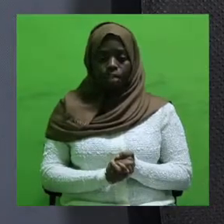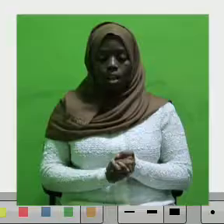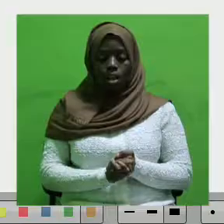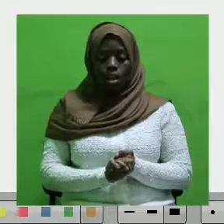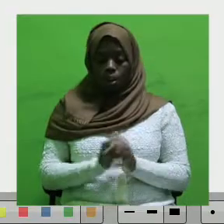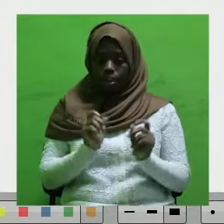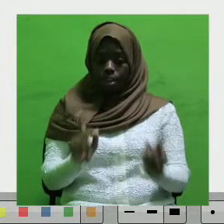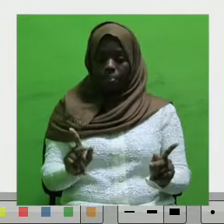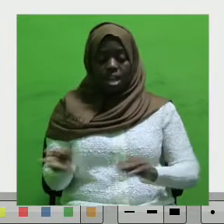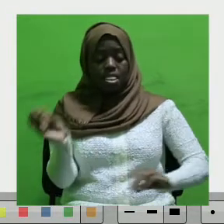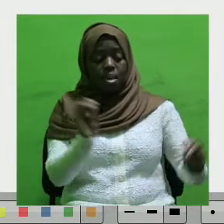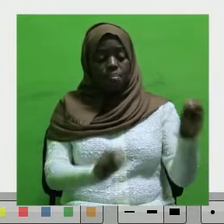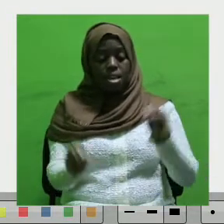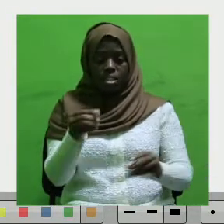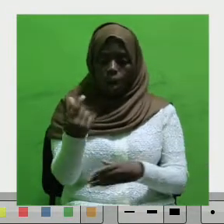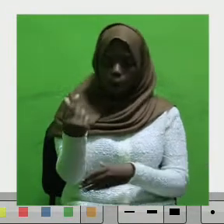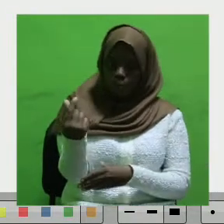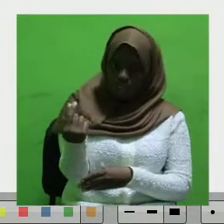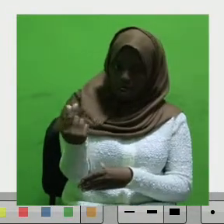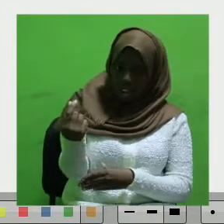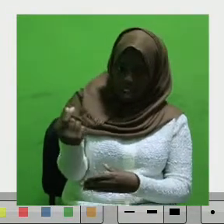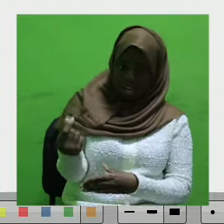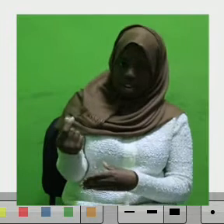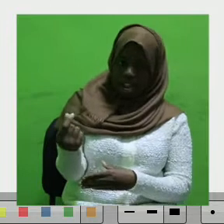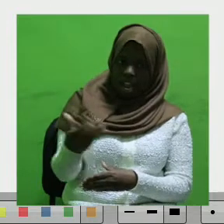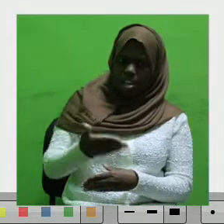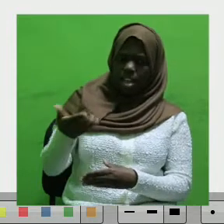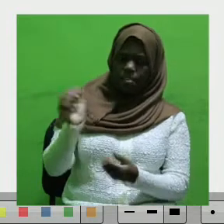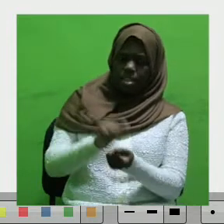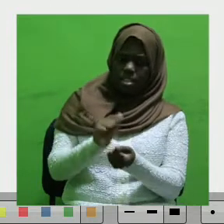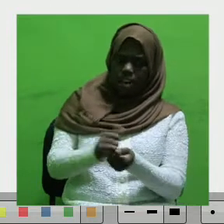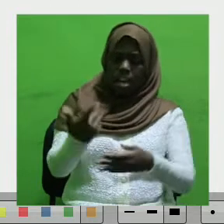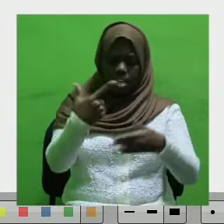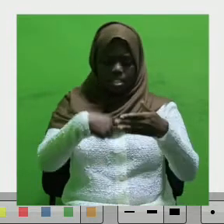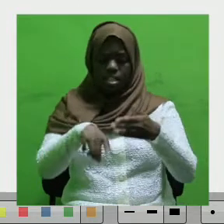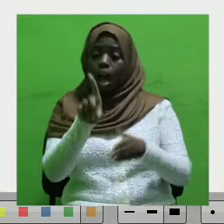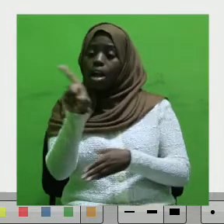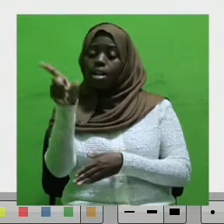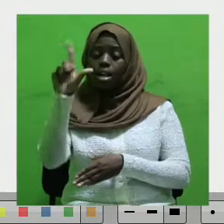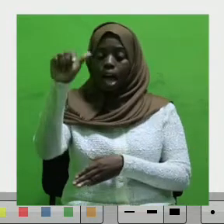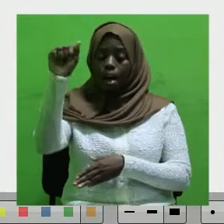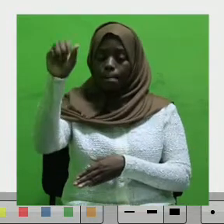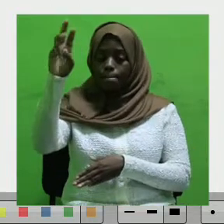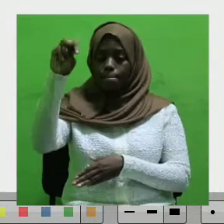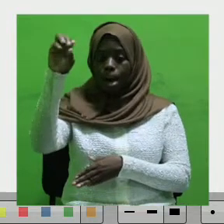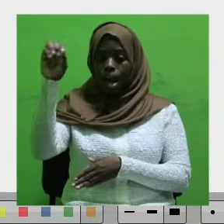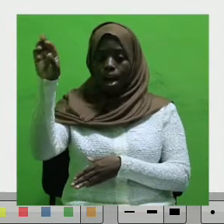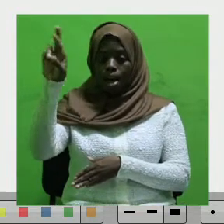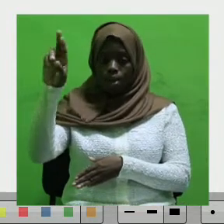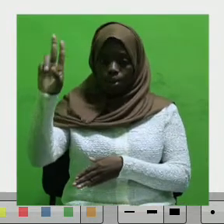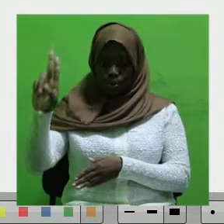Ultrafiltration happens when the mixture of blood and other materials enter into the glomerulus. So inside